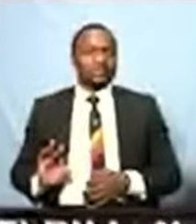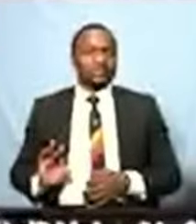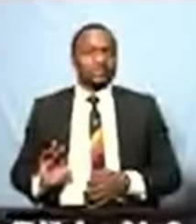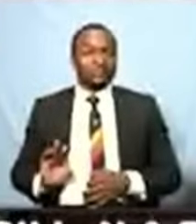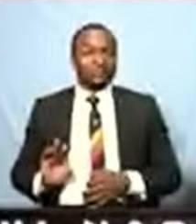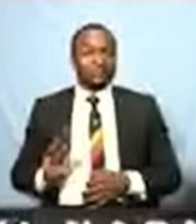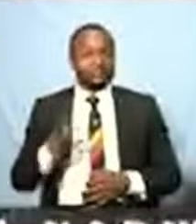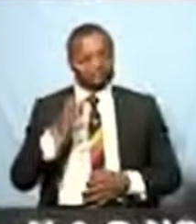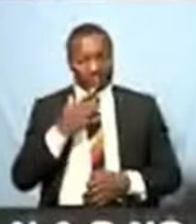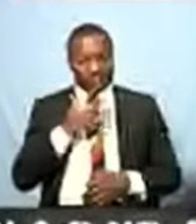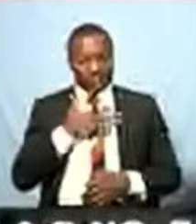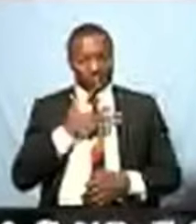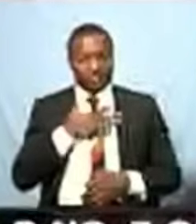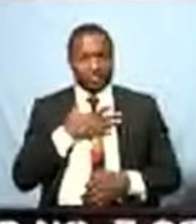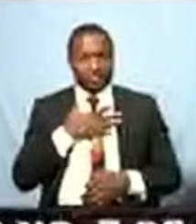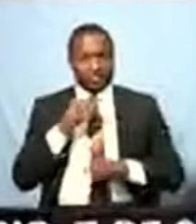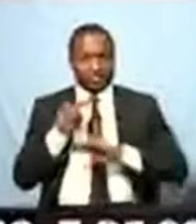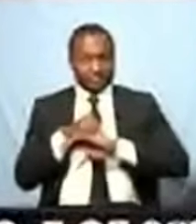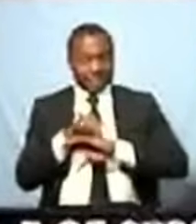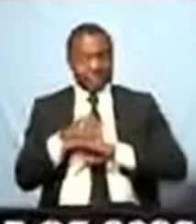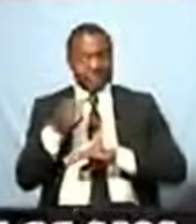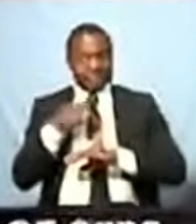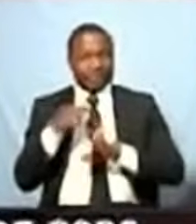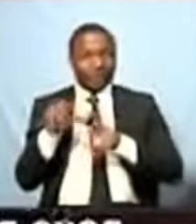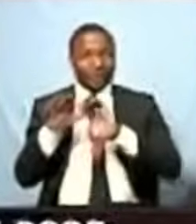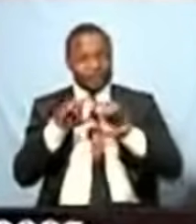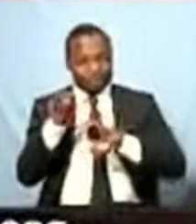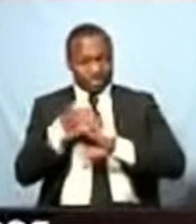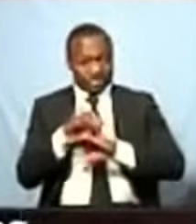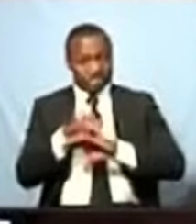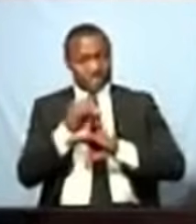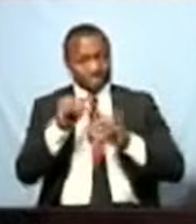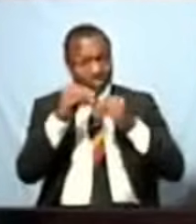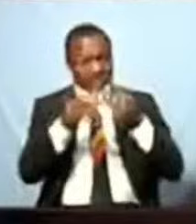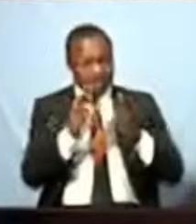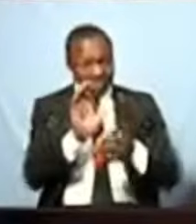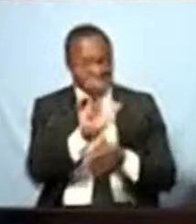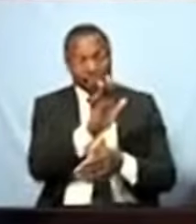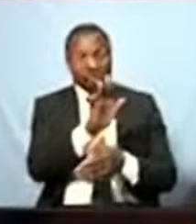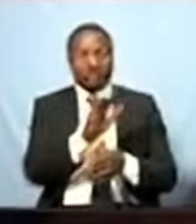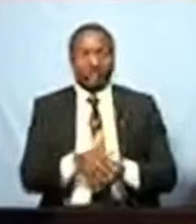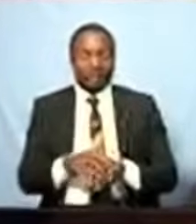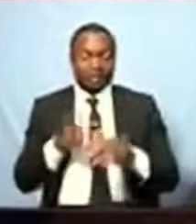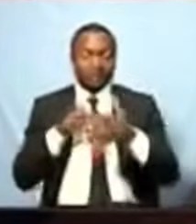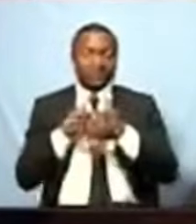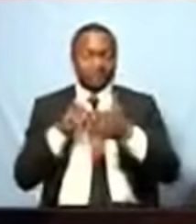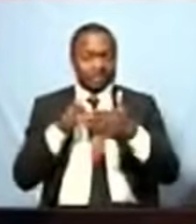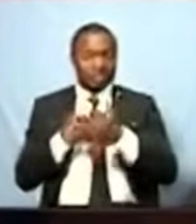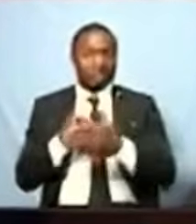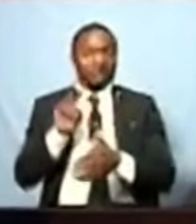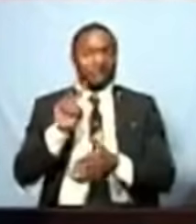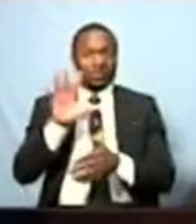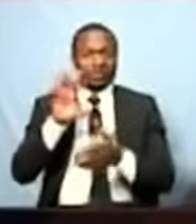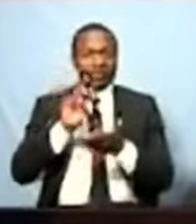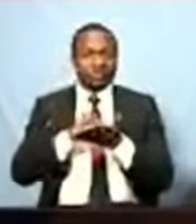my rough estimate here, I was doing the calculation as you are giving me yours, against the $25